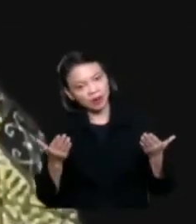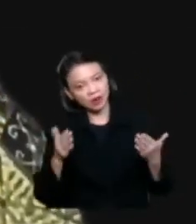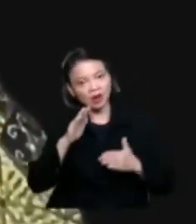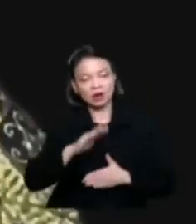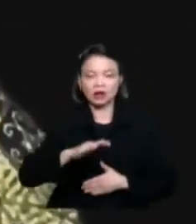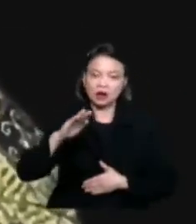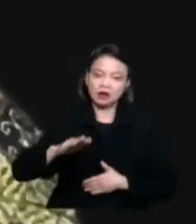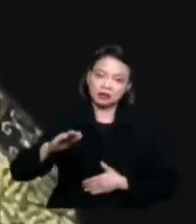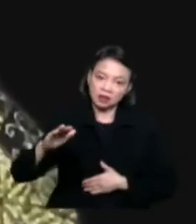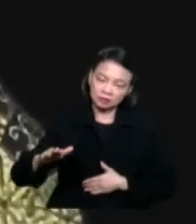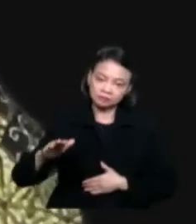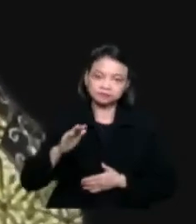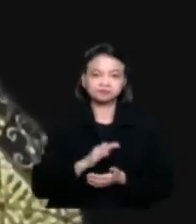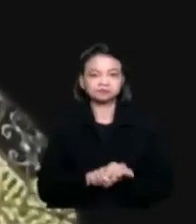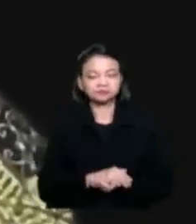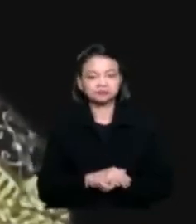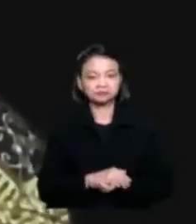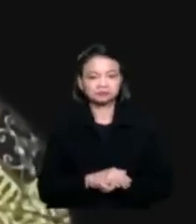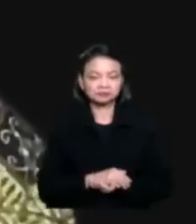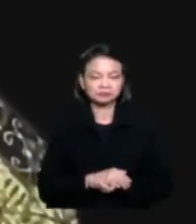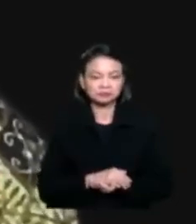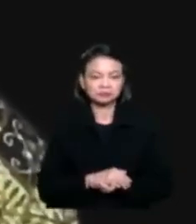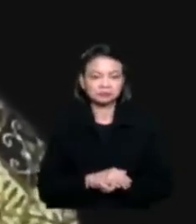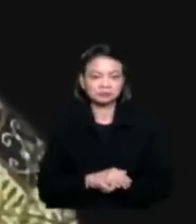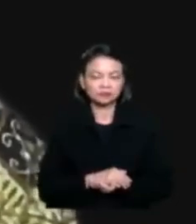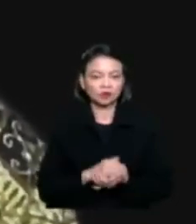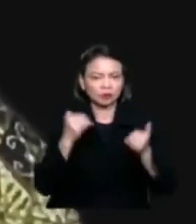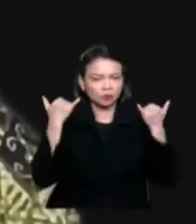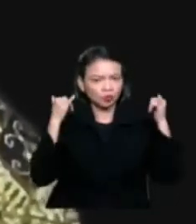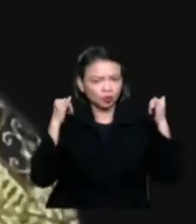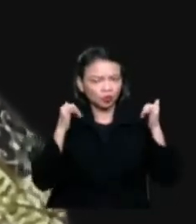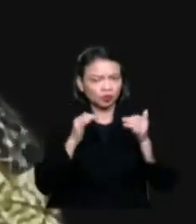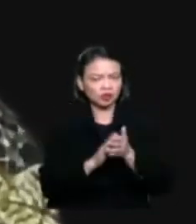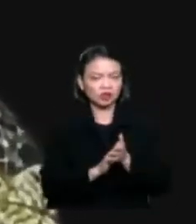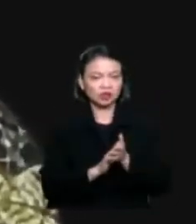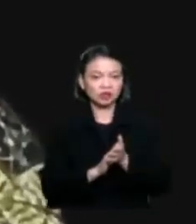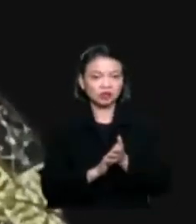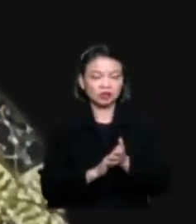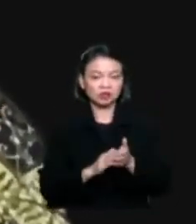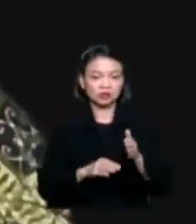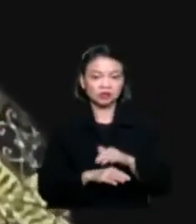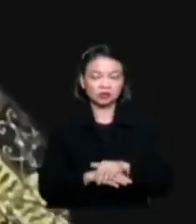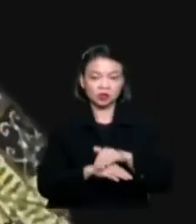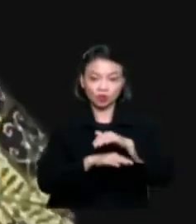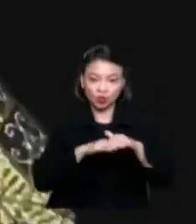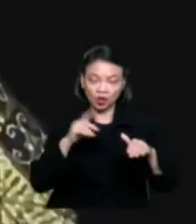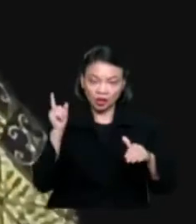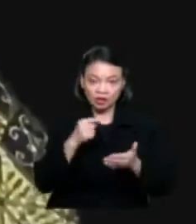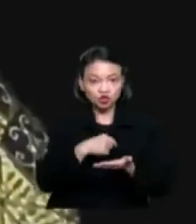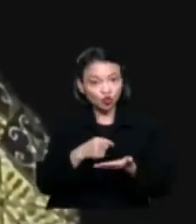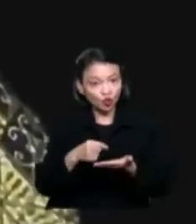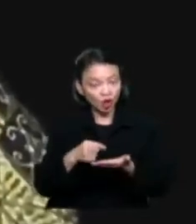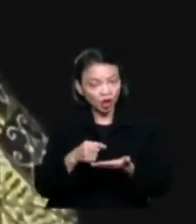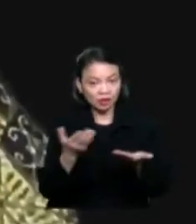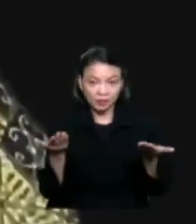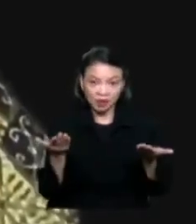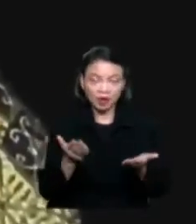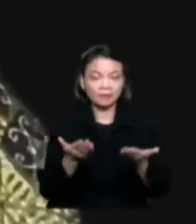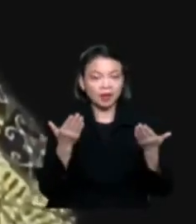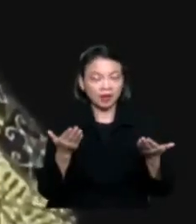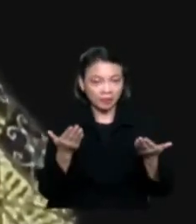after school playing or educations outside school, because what's happened in